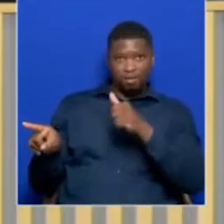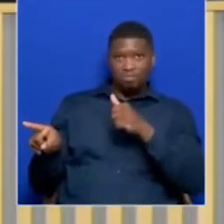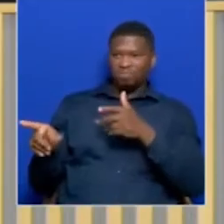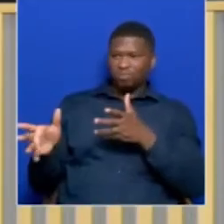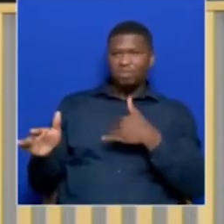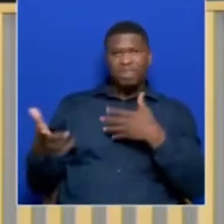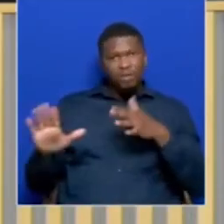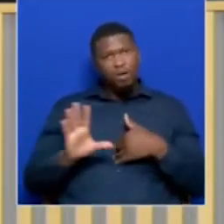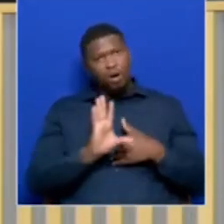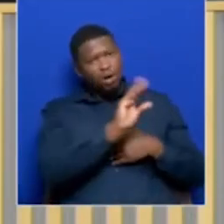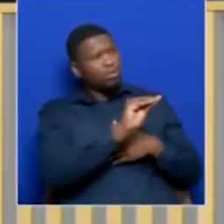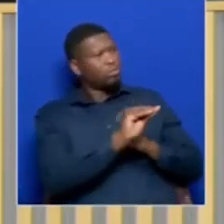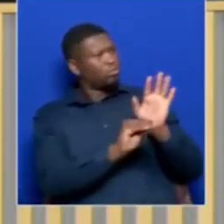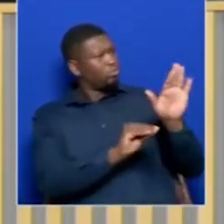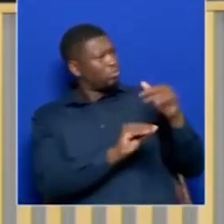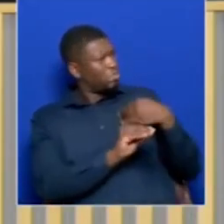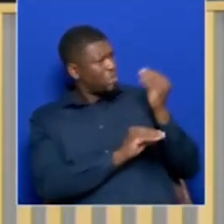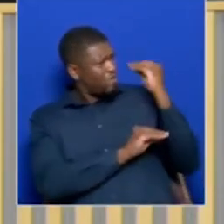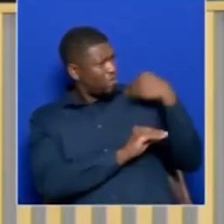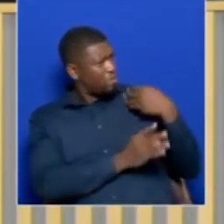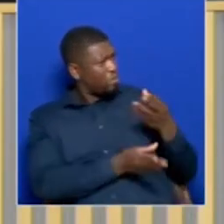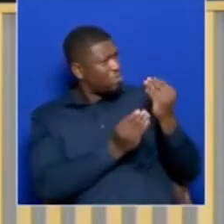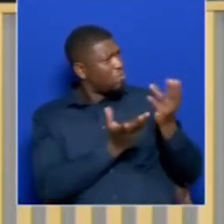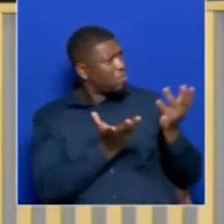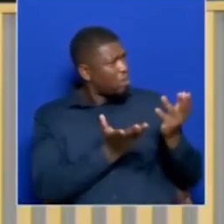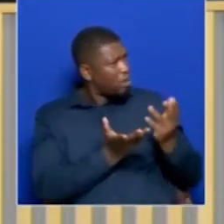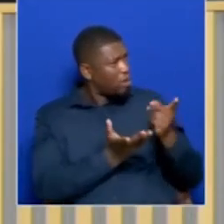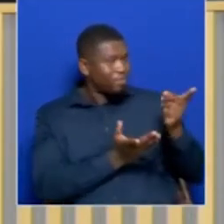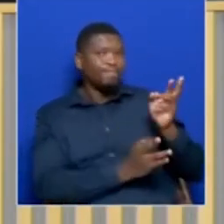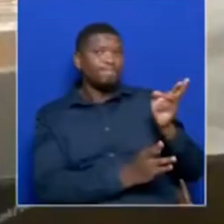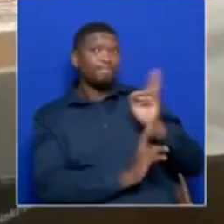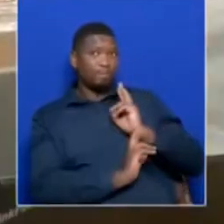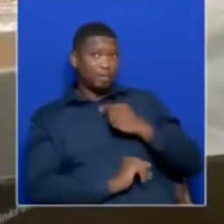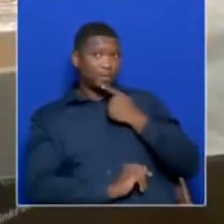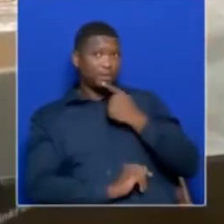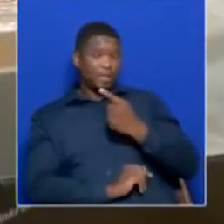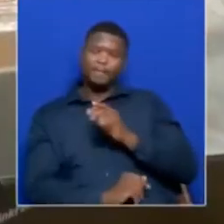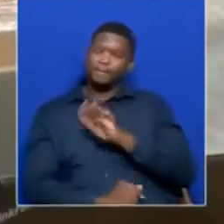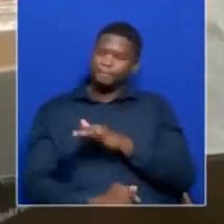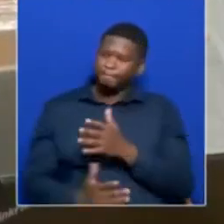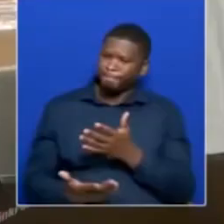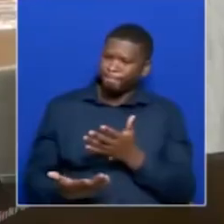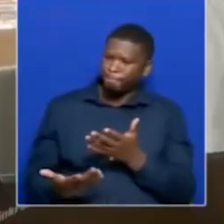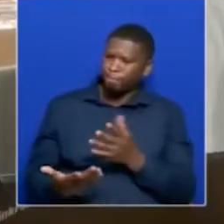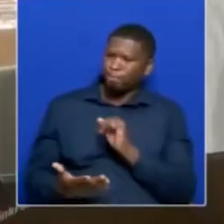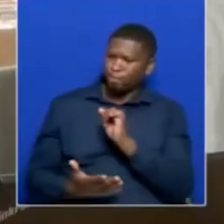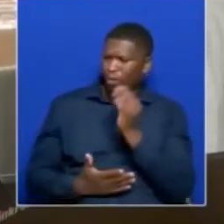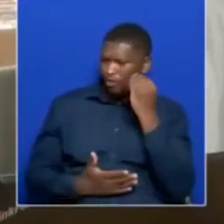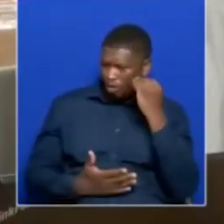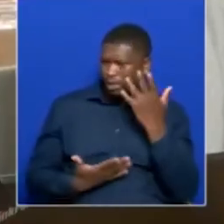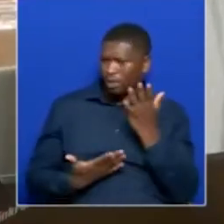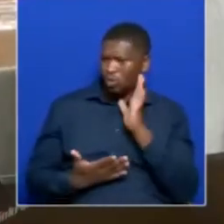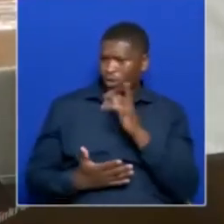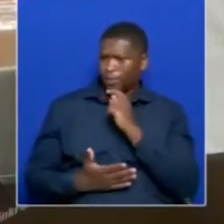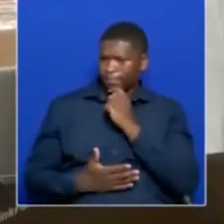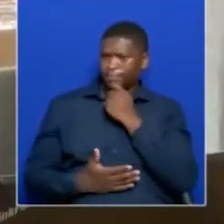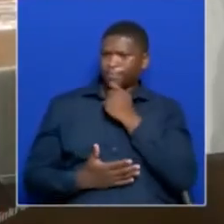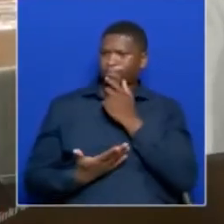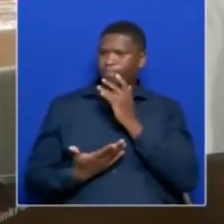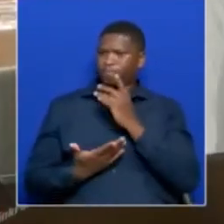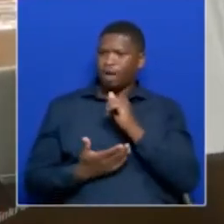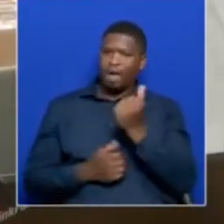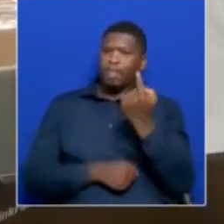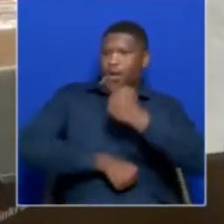in his response, he said that will be the topic for another day. He did not reveal.